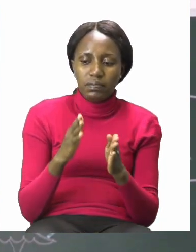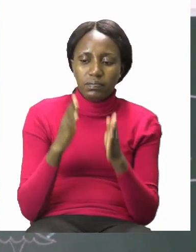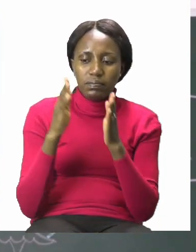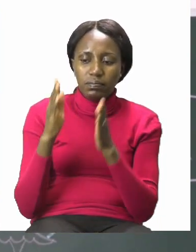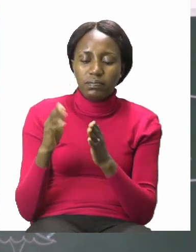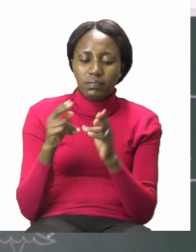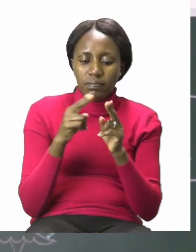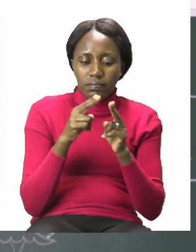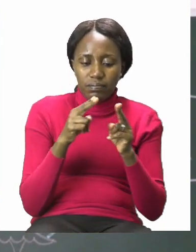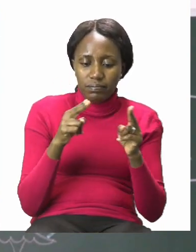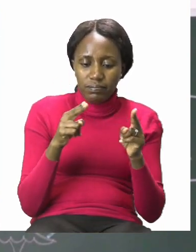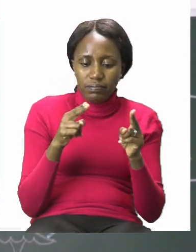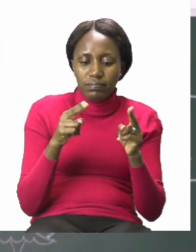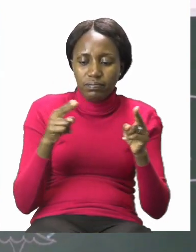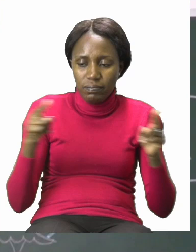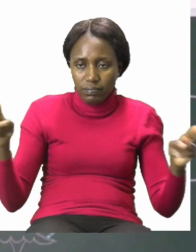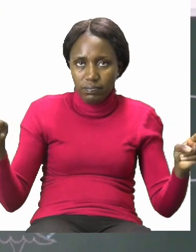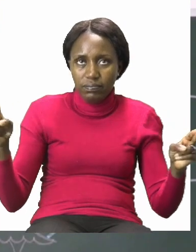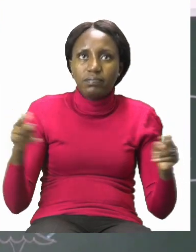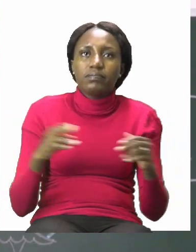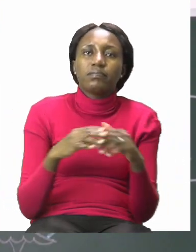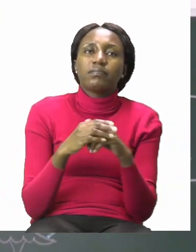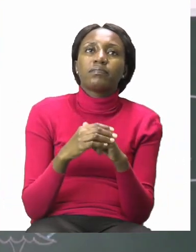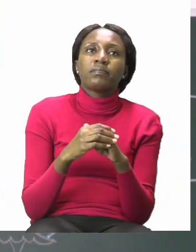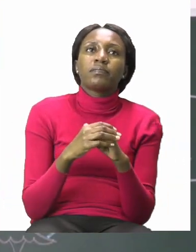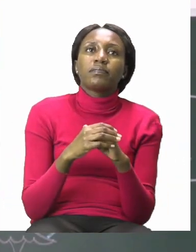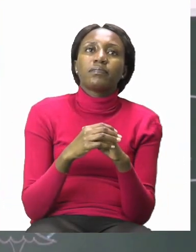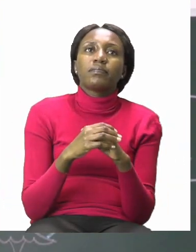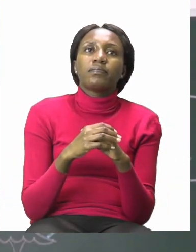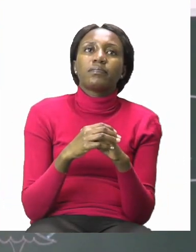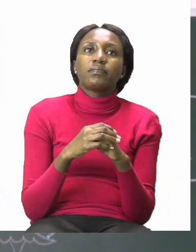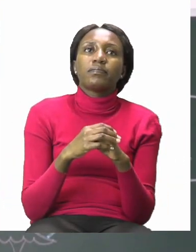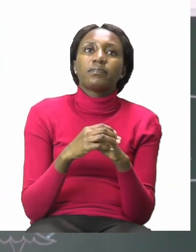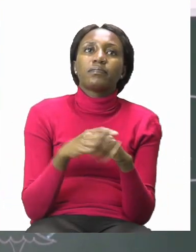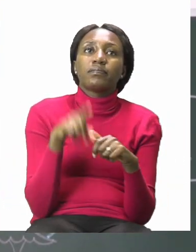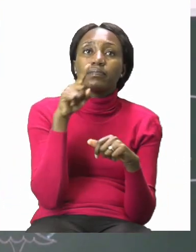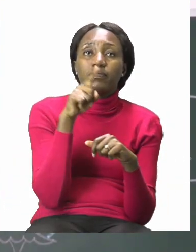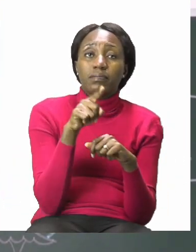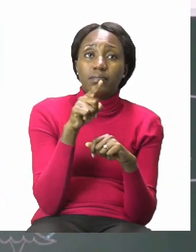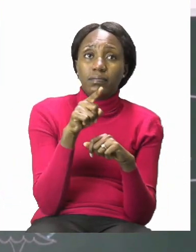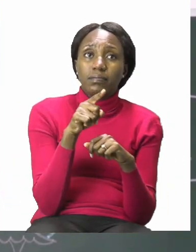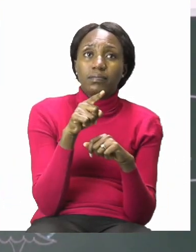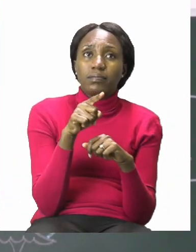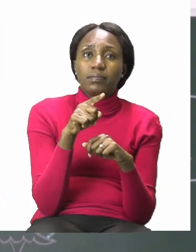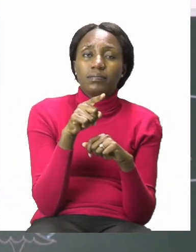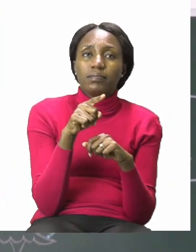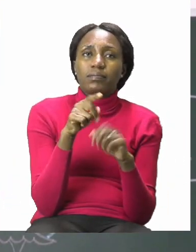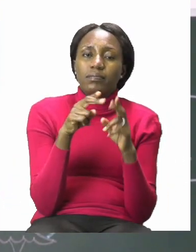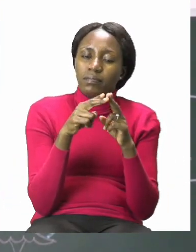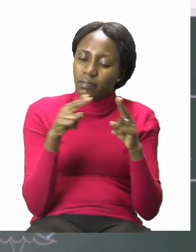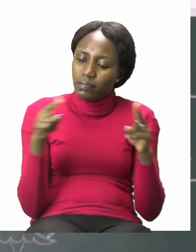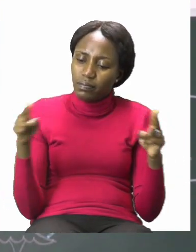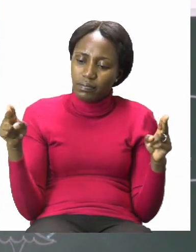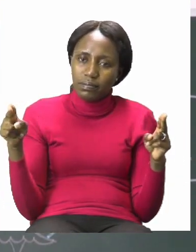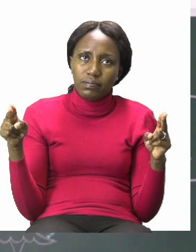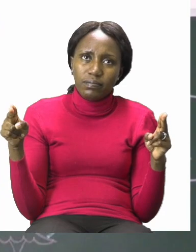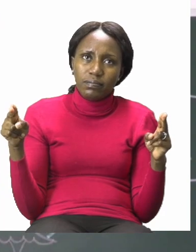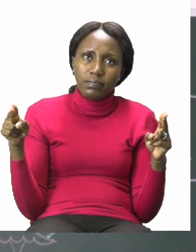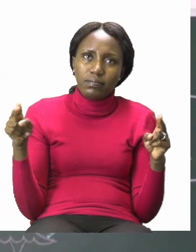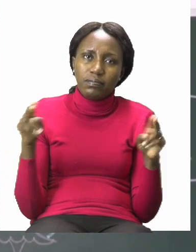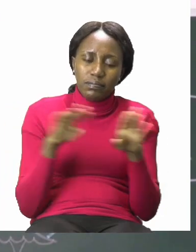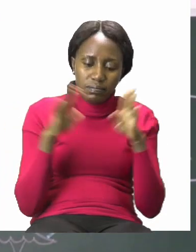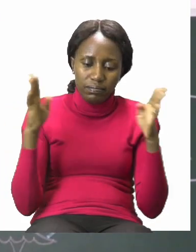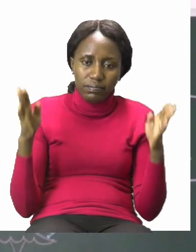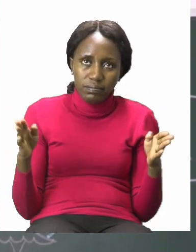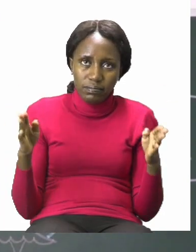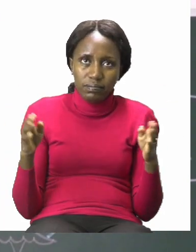shortest to the longest, which means this is the longest table. So